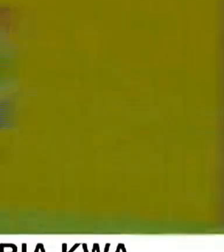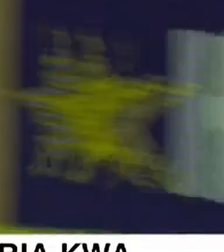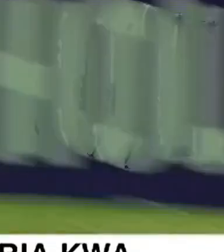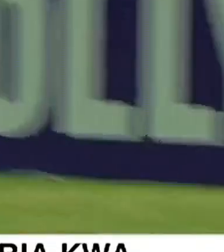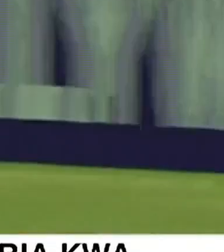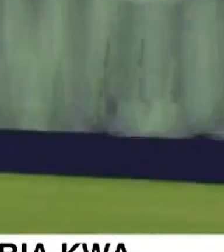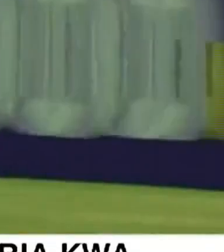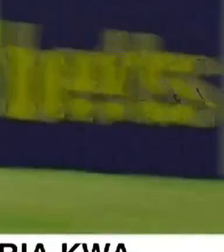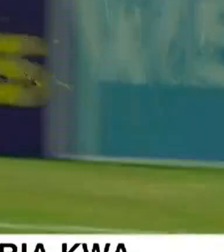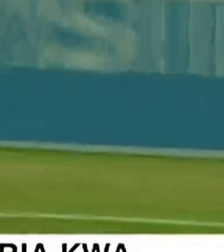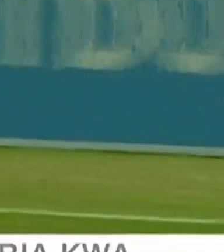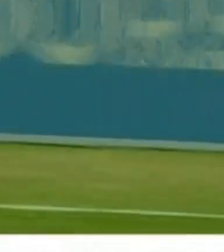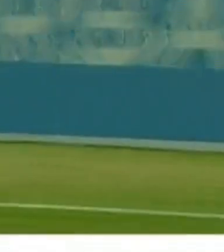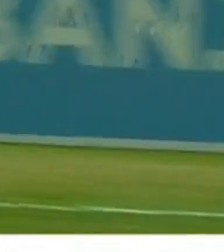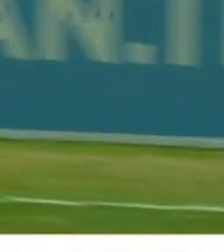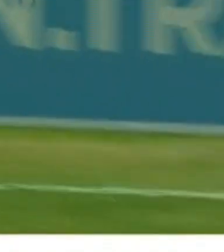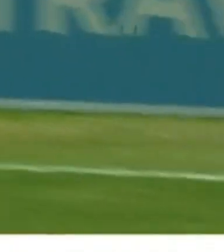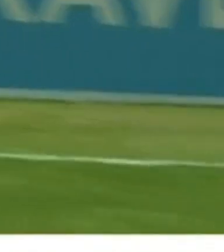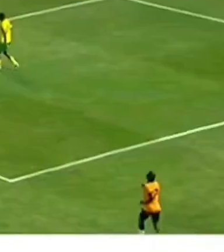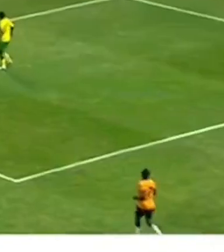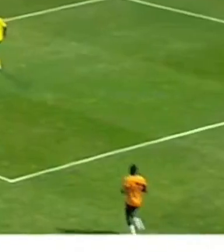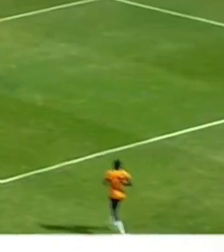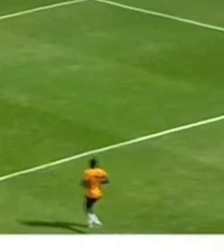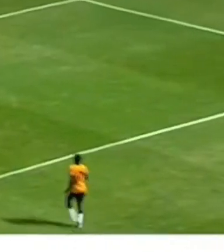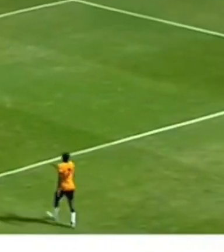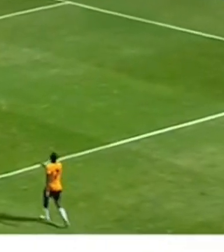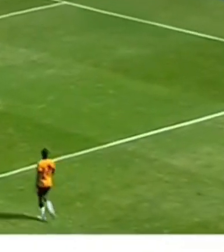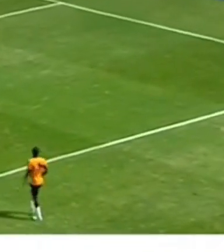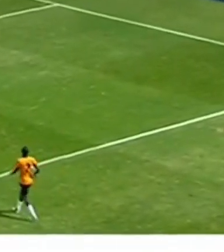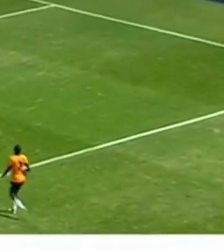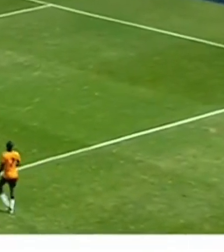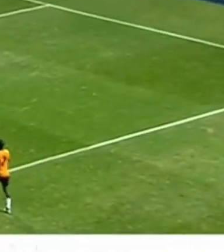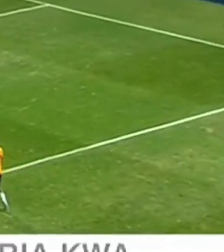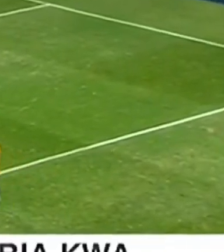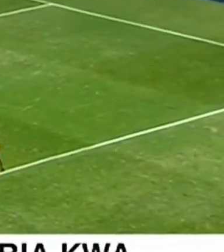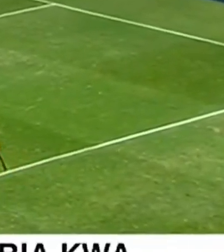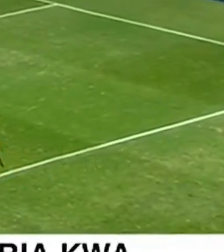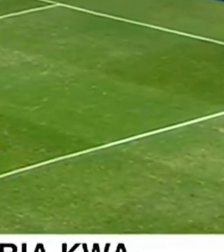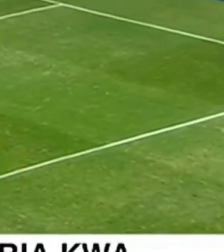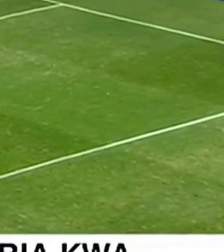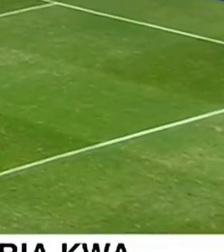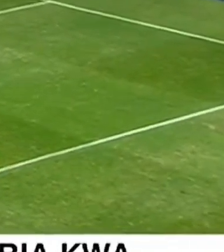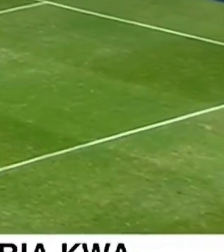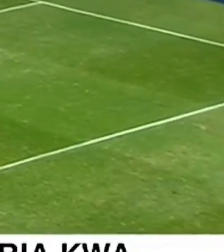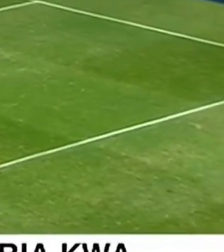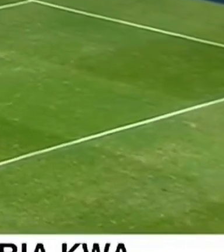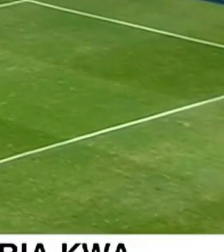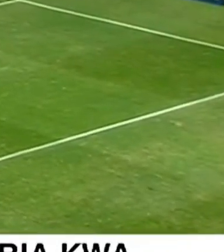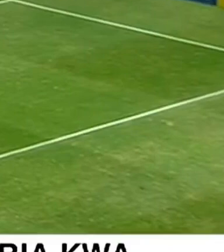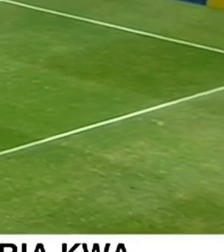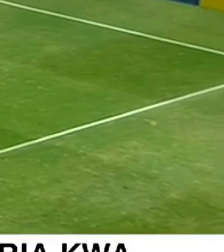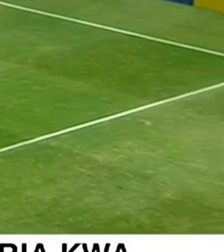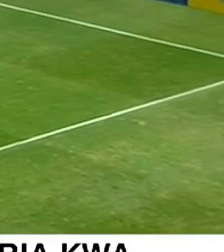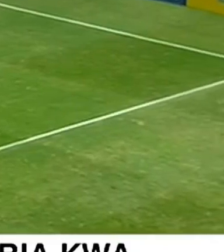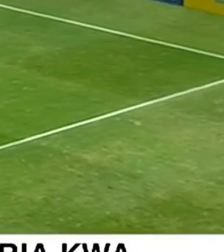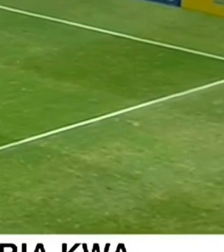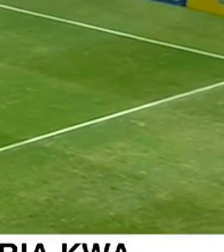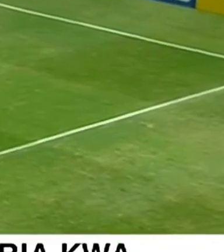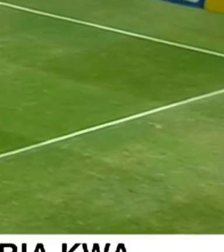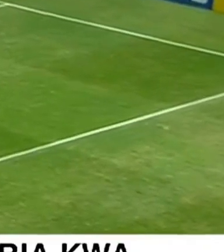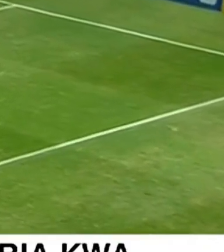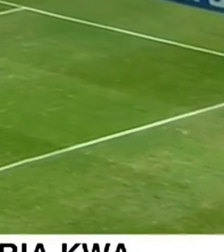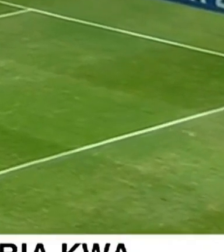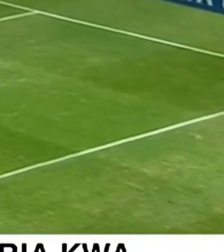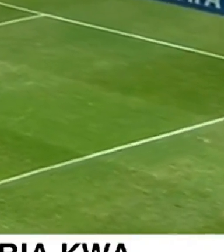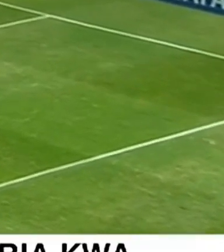lead. It's Mabasa. The stronger of the two. Oh, in fact, that is his strongest. Yep. He just need to make it. There's a chance.